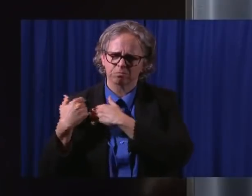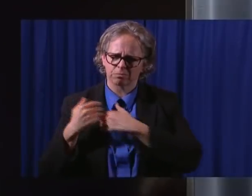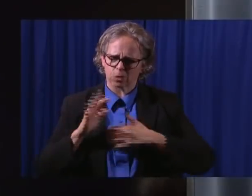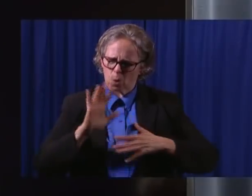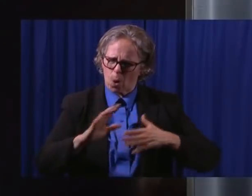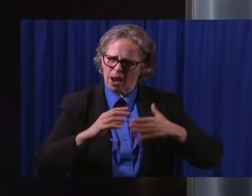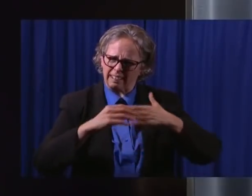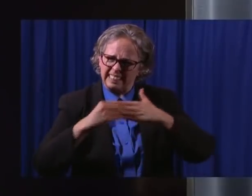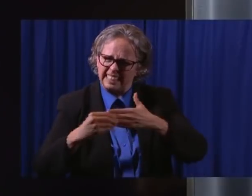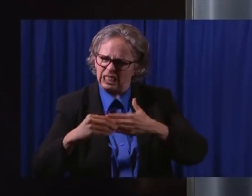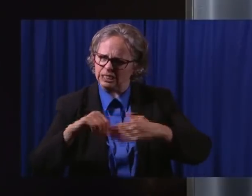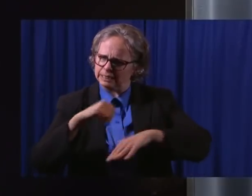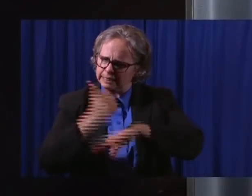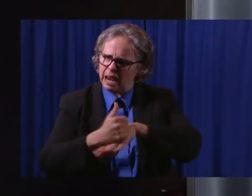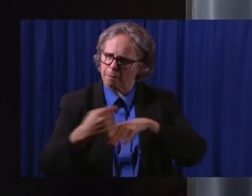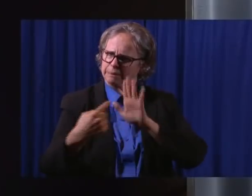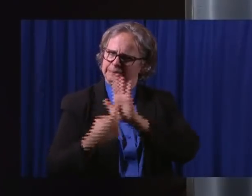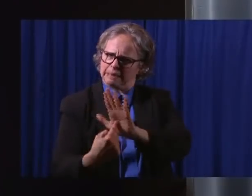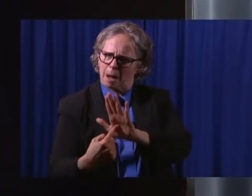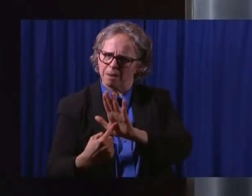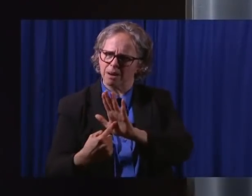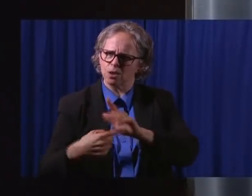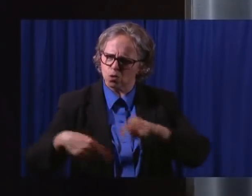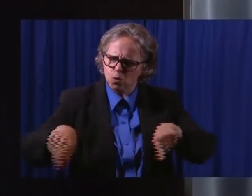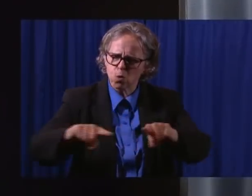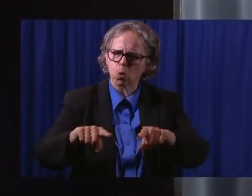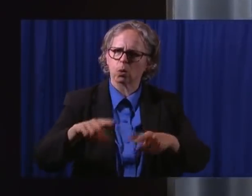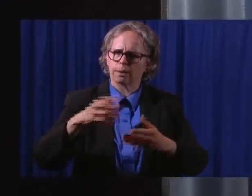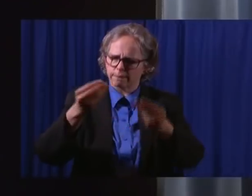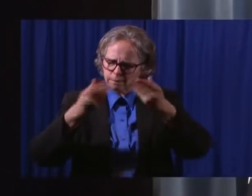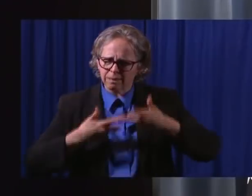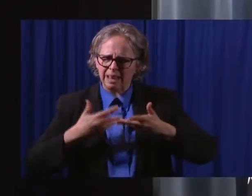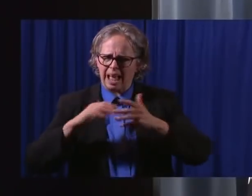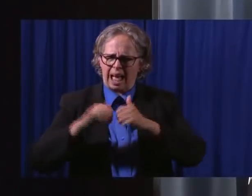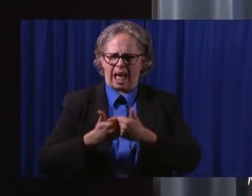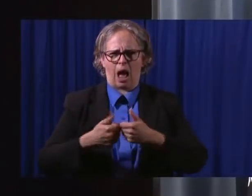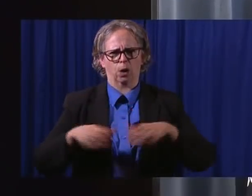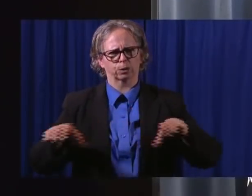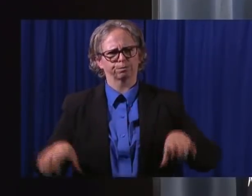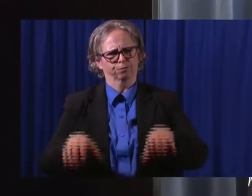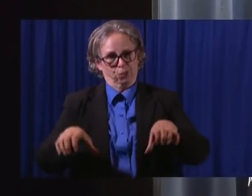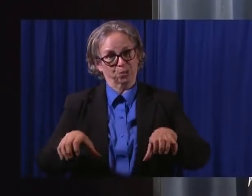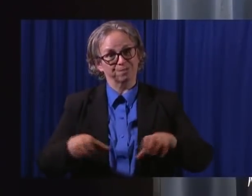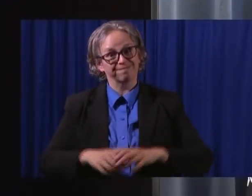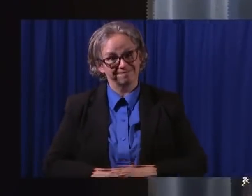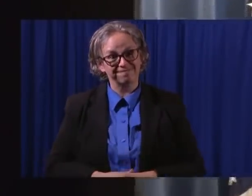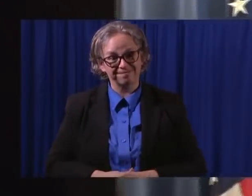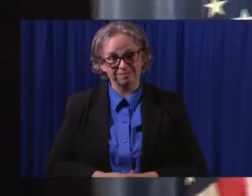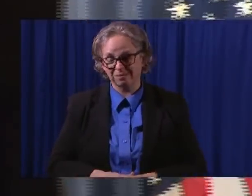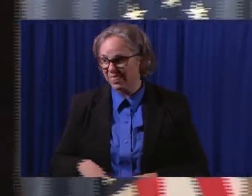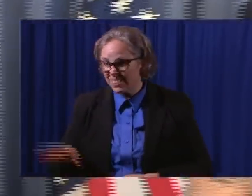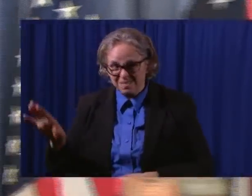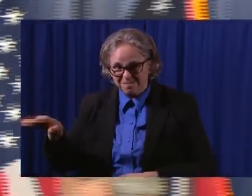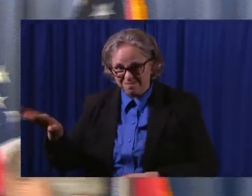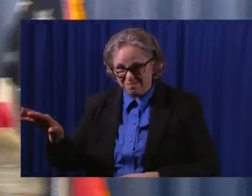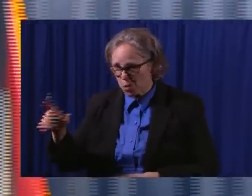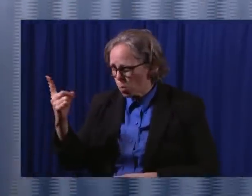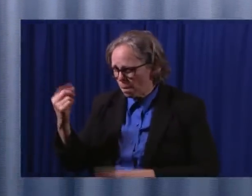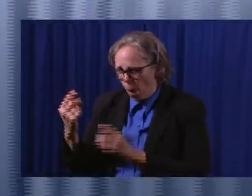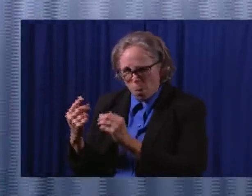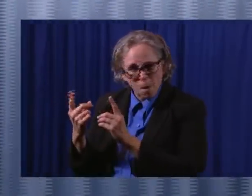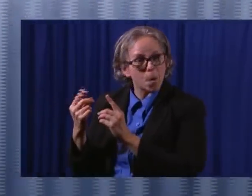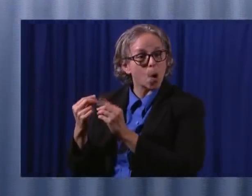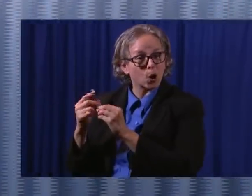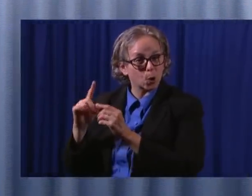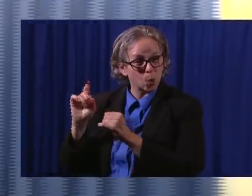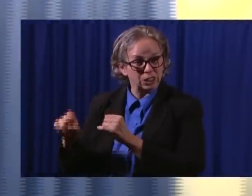on how to function in the workplace. And as a final question, as we see the cases in Southwest